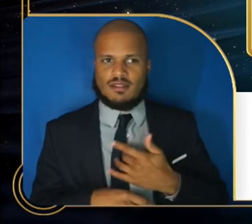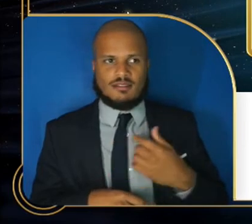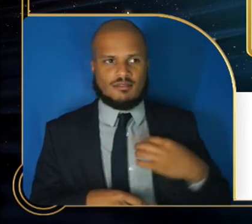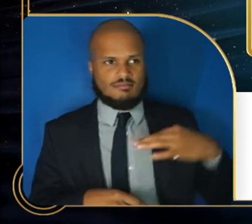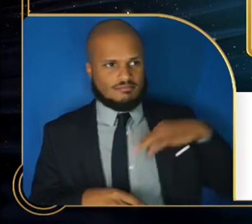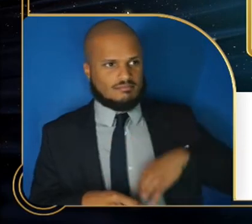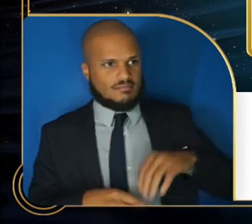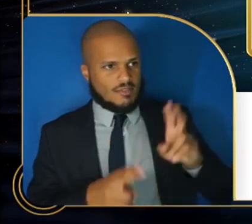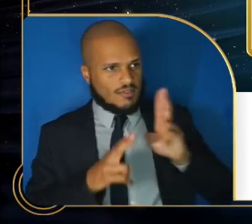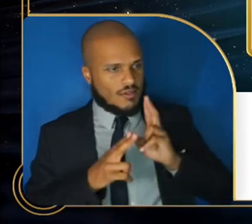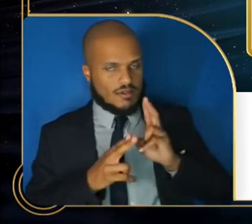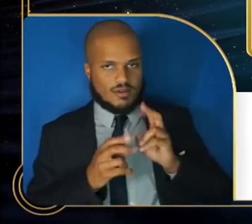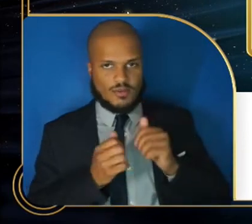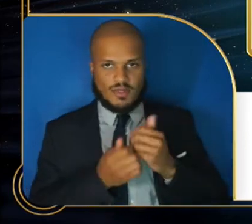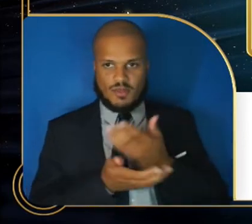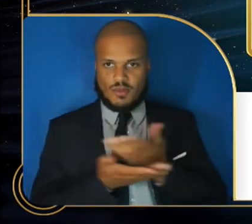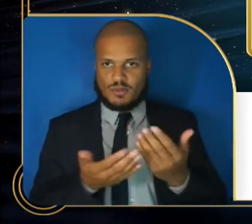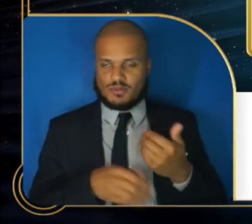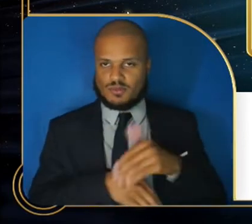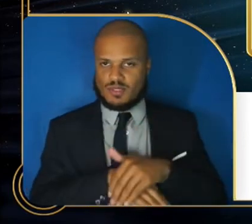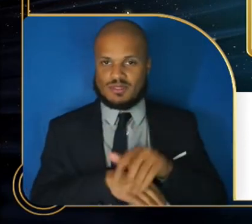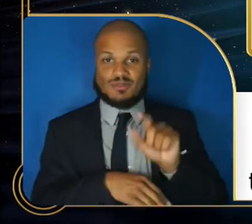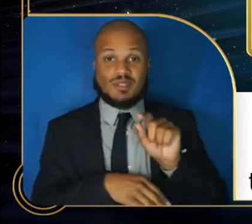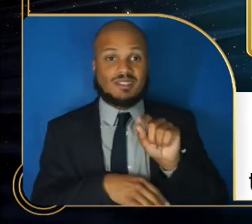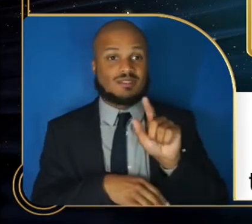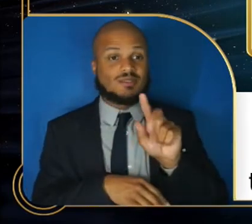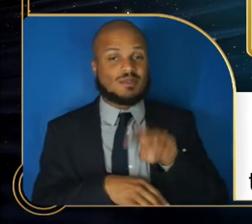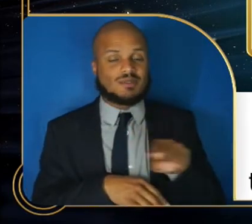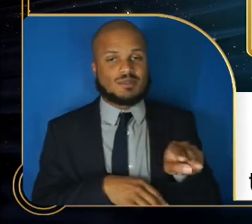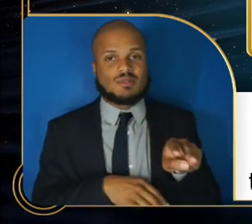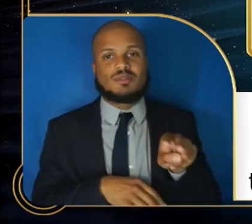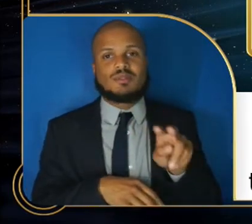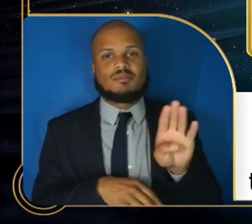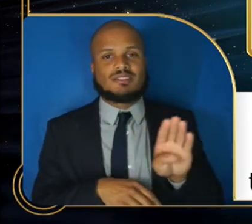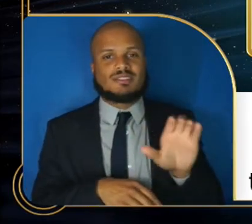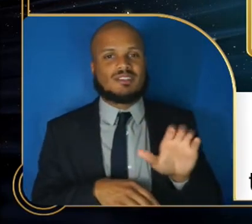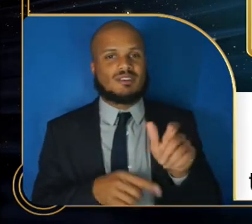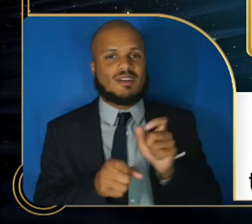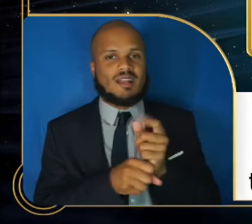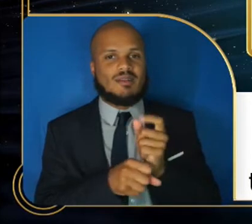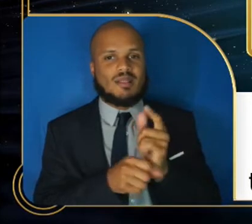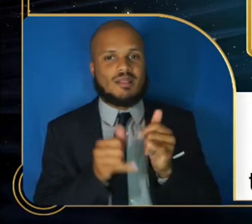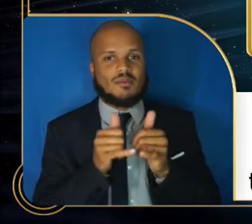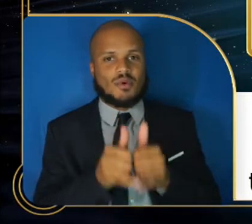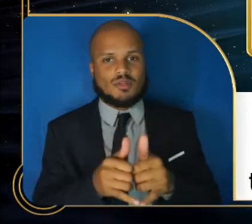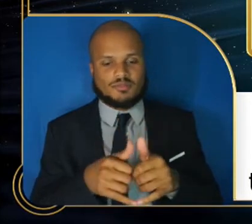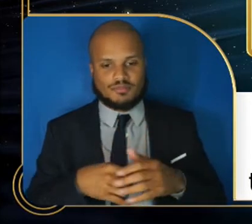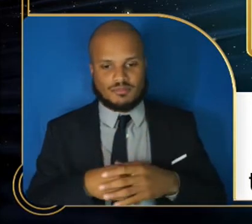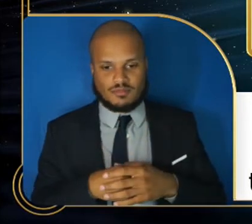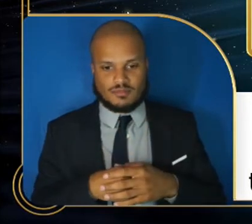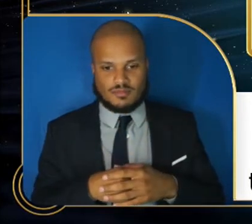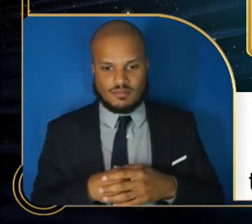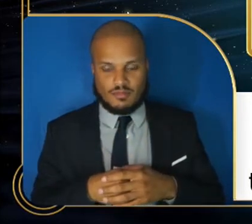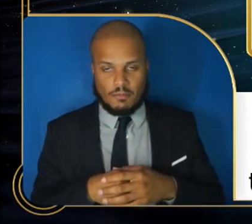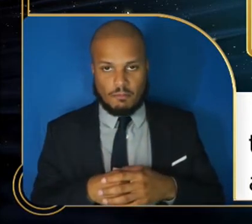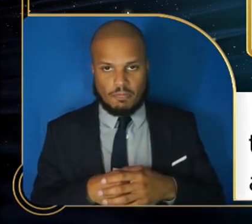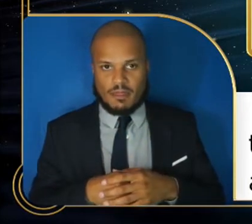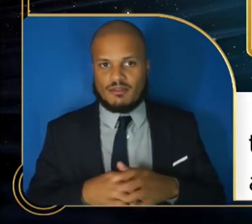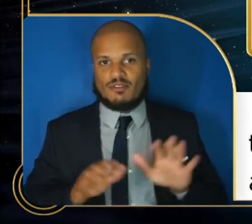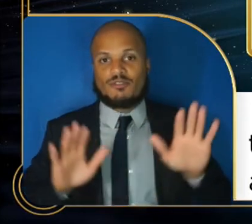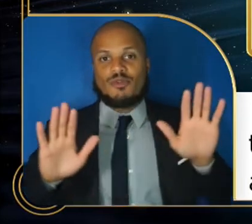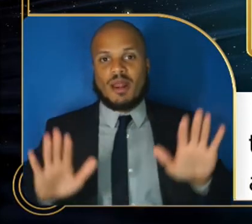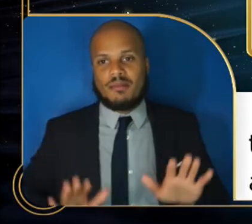the 2022 Bazelon Center Annual Awards. And what an incredible occasion it